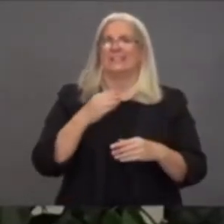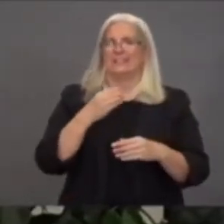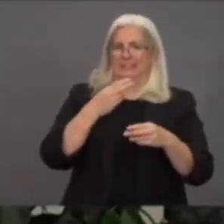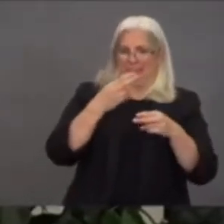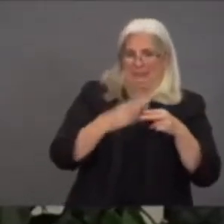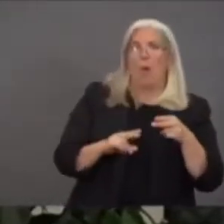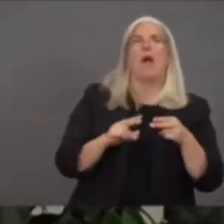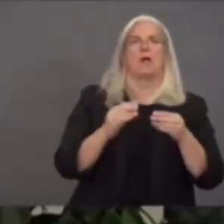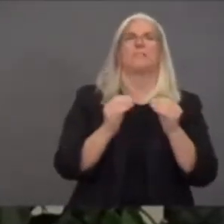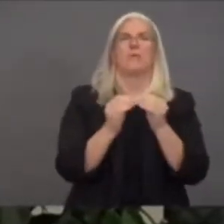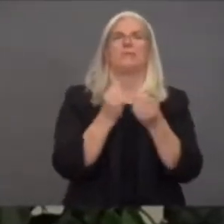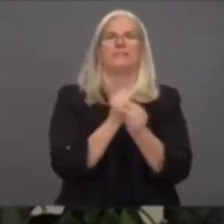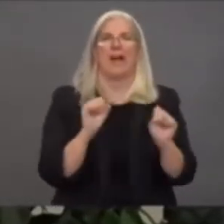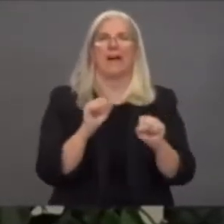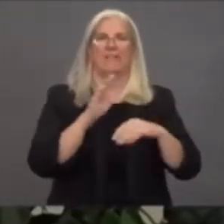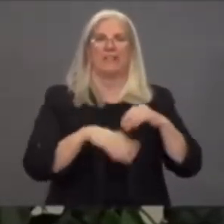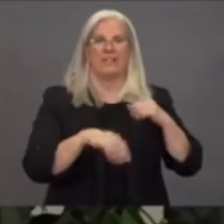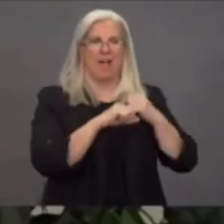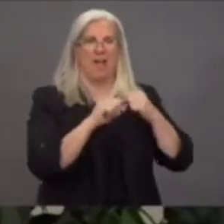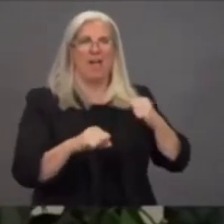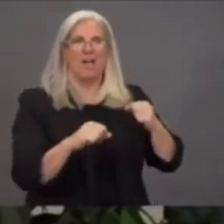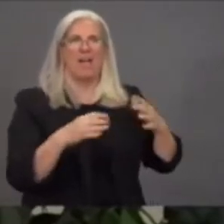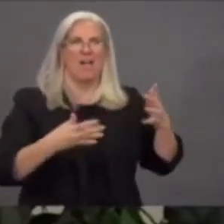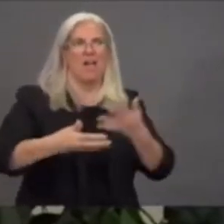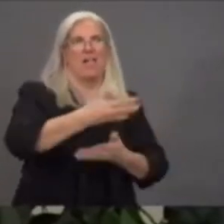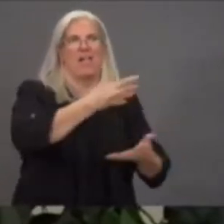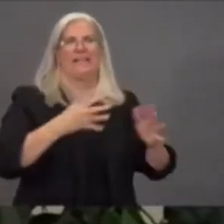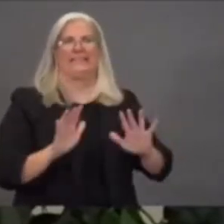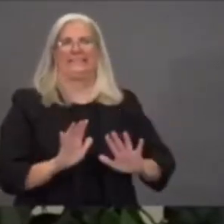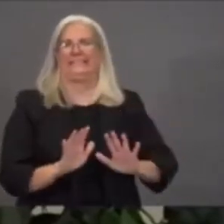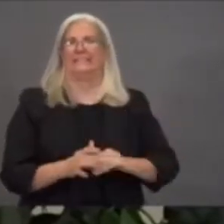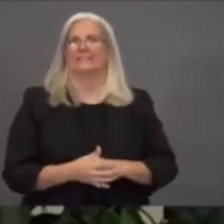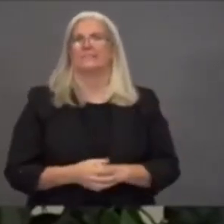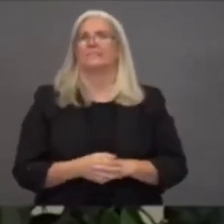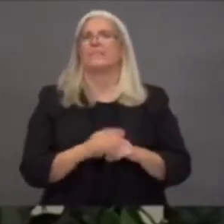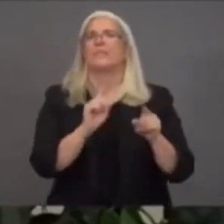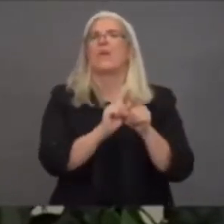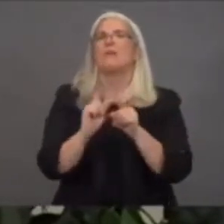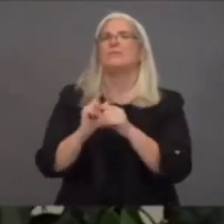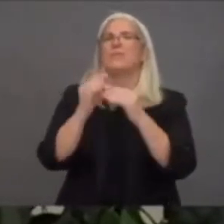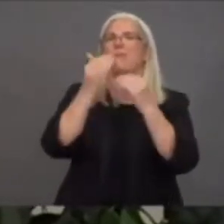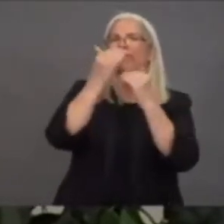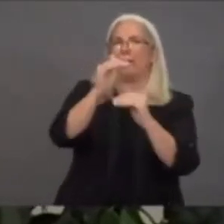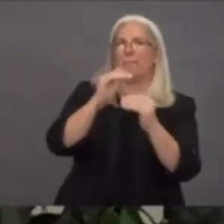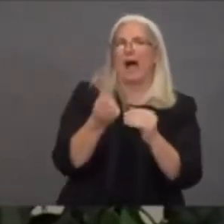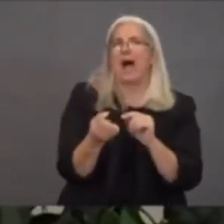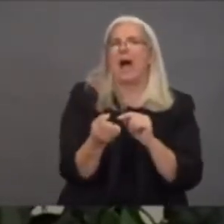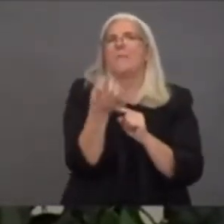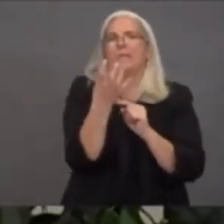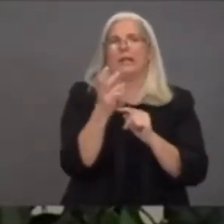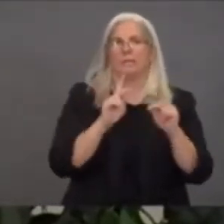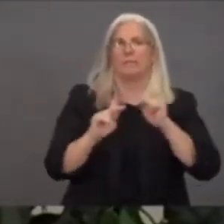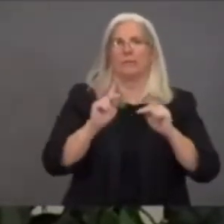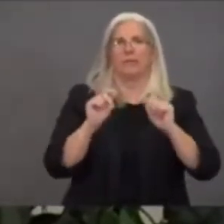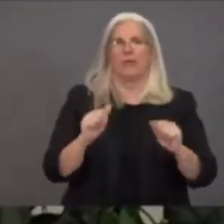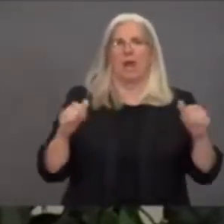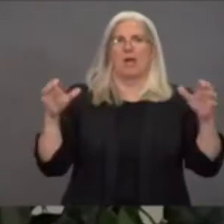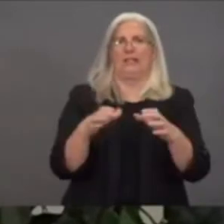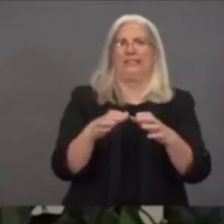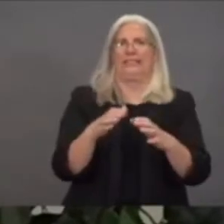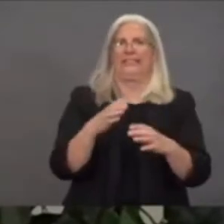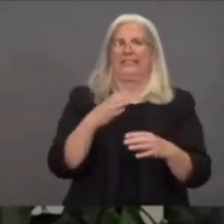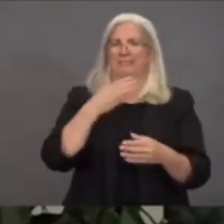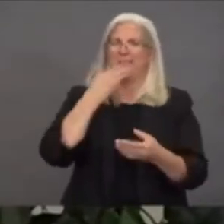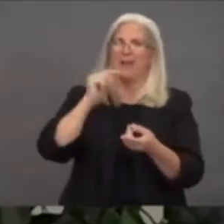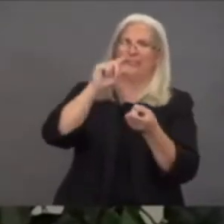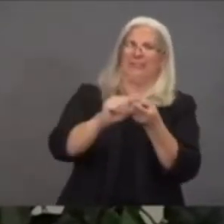safer. And then limit the number of people, because the fewer the number of people, again, the safer. And so I know that folks